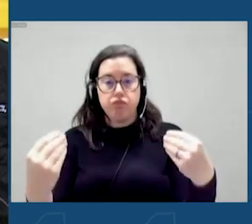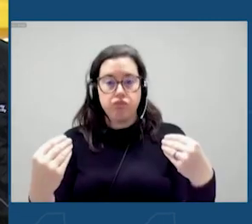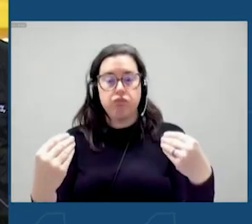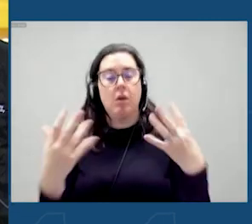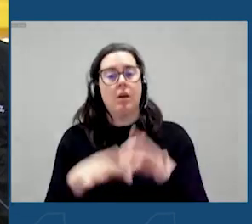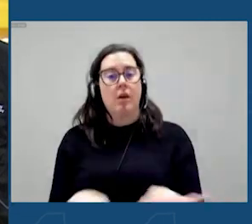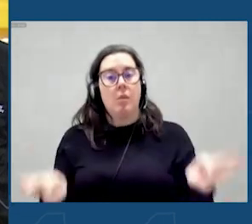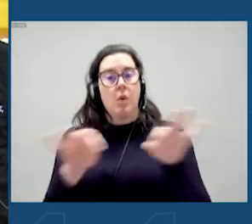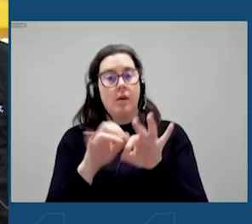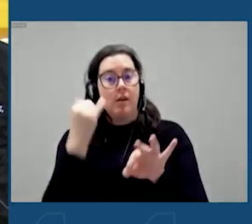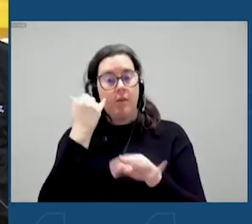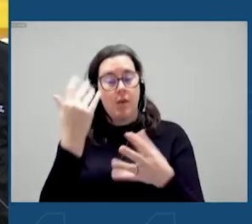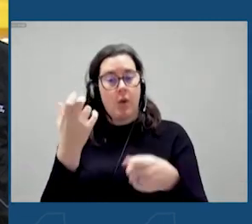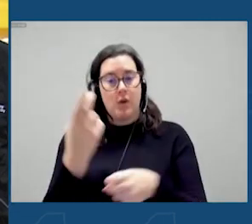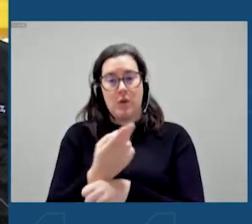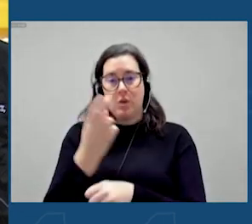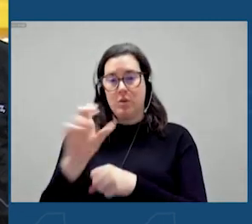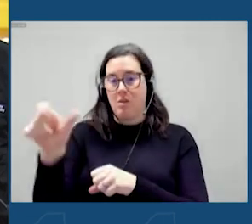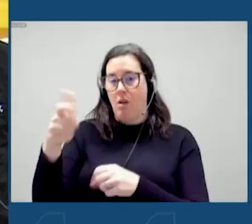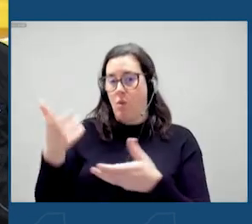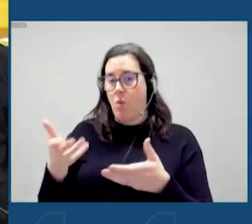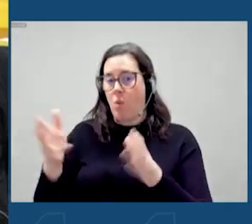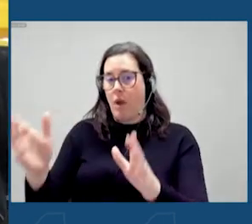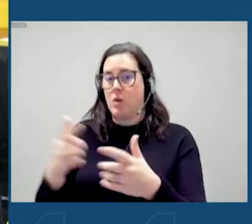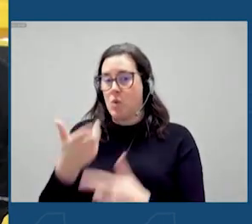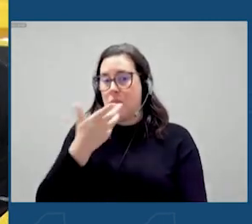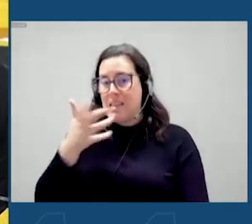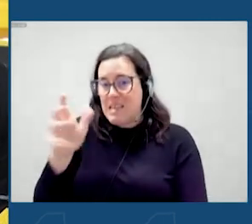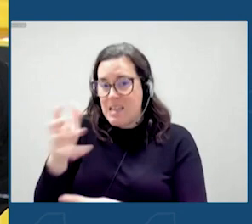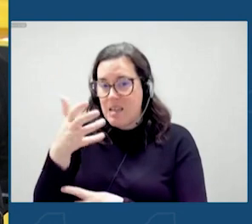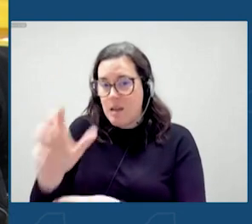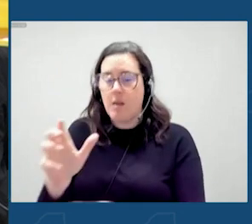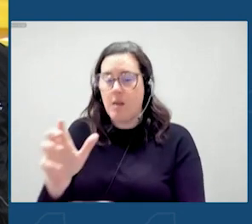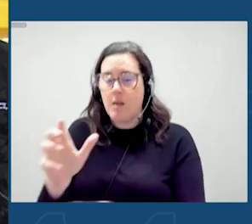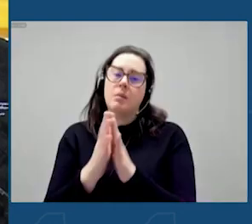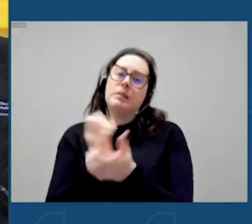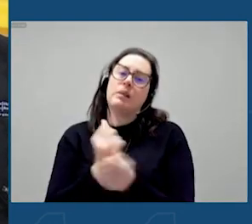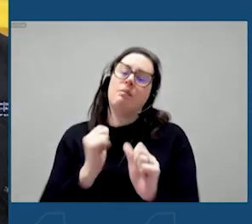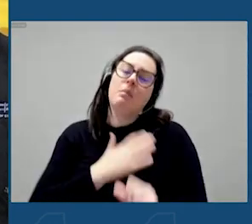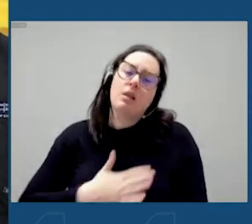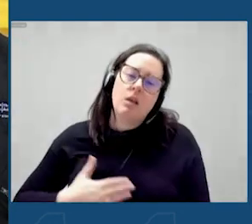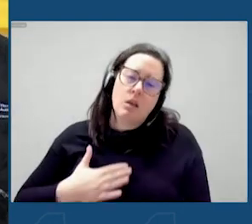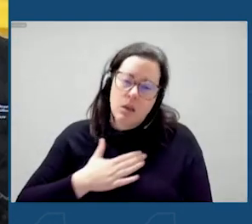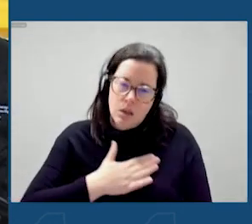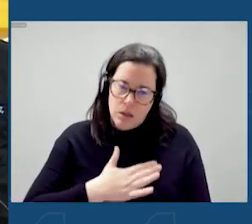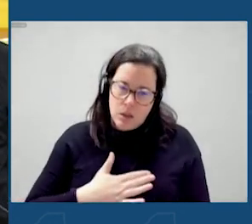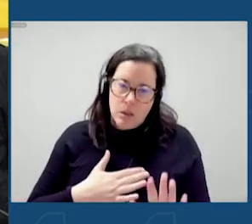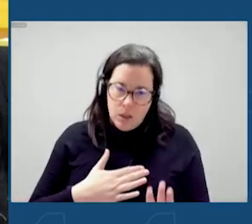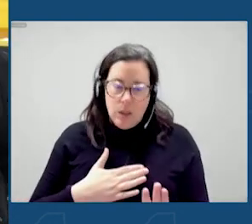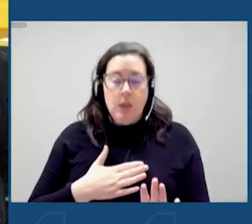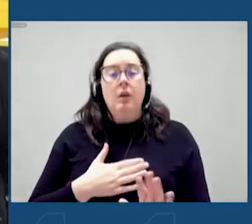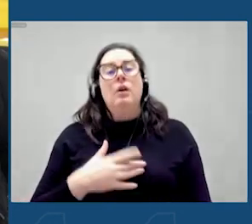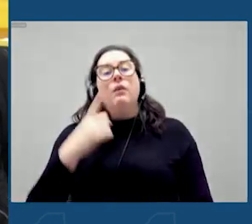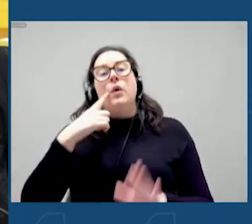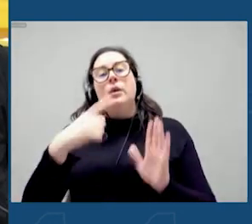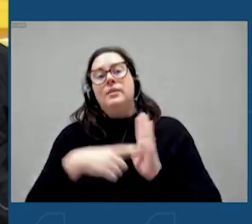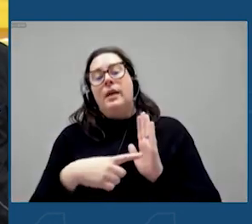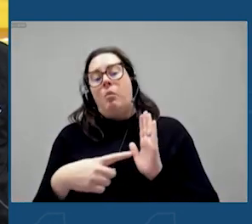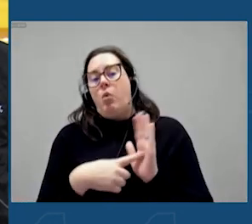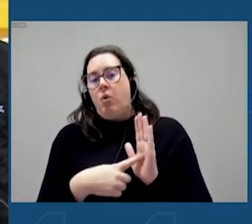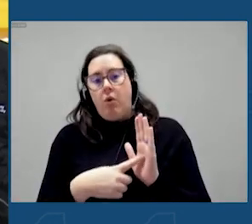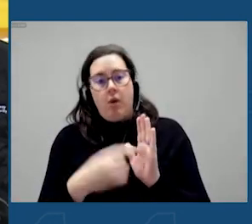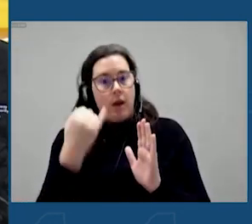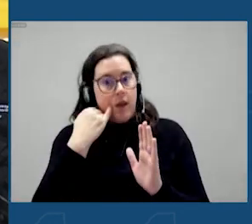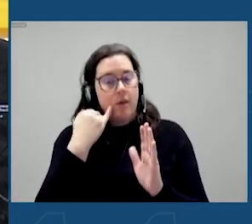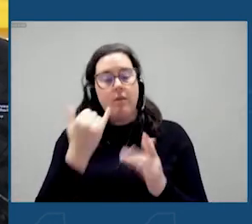going to use an alternative heating source, that you do that safely. If you're going to start your